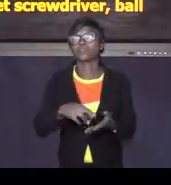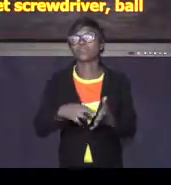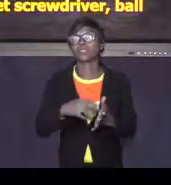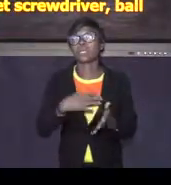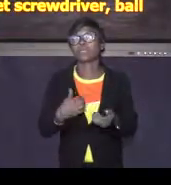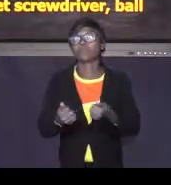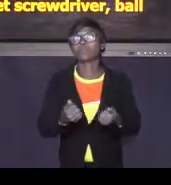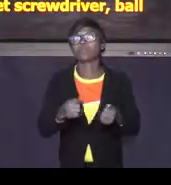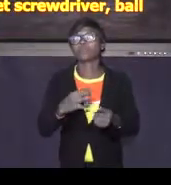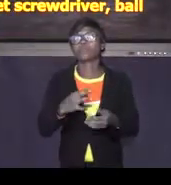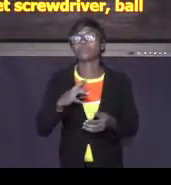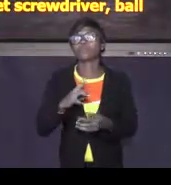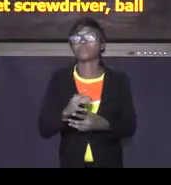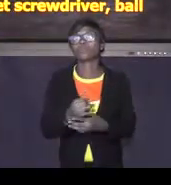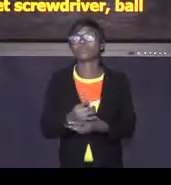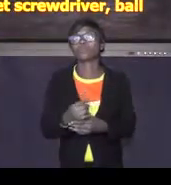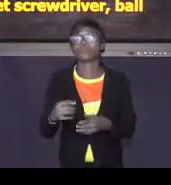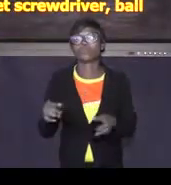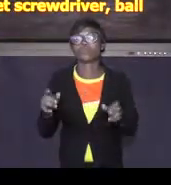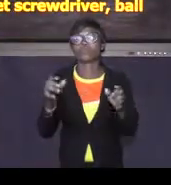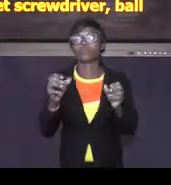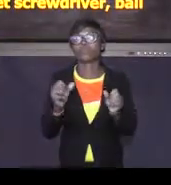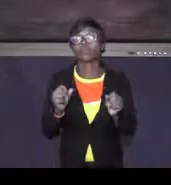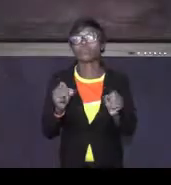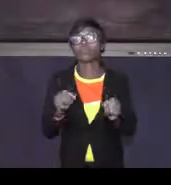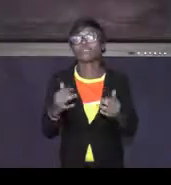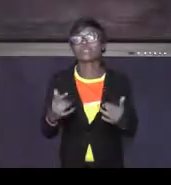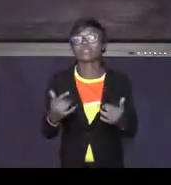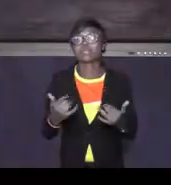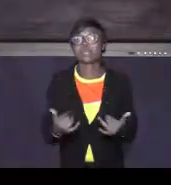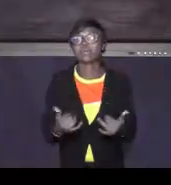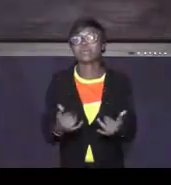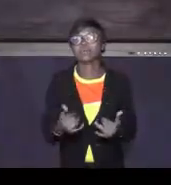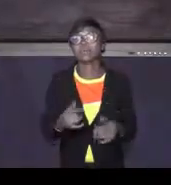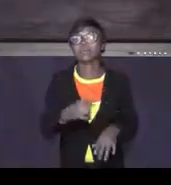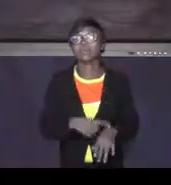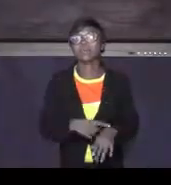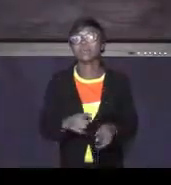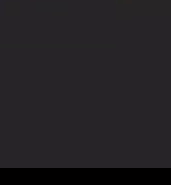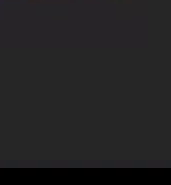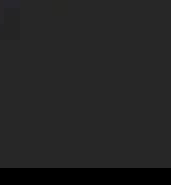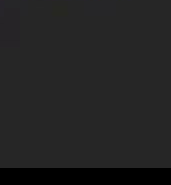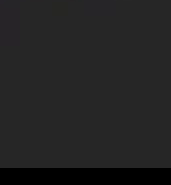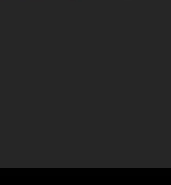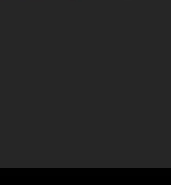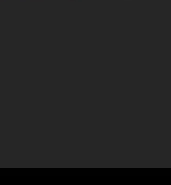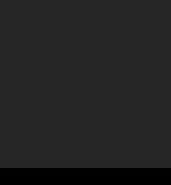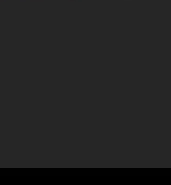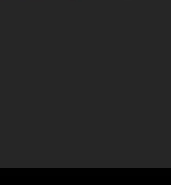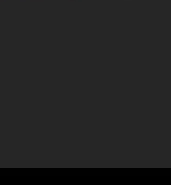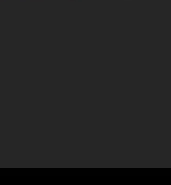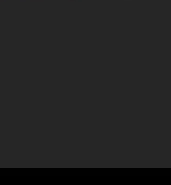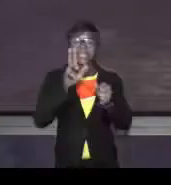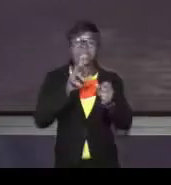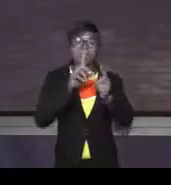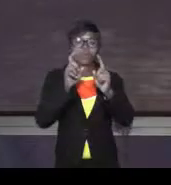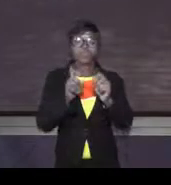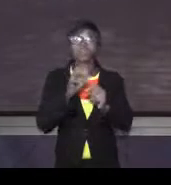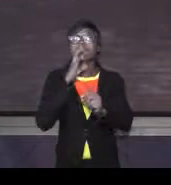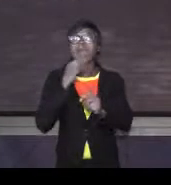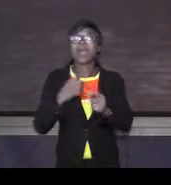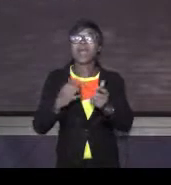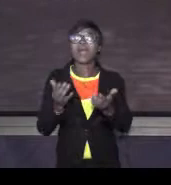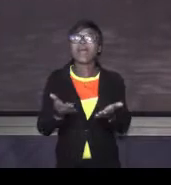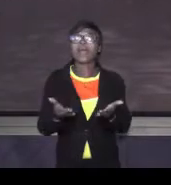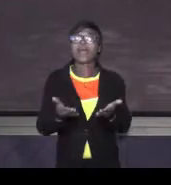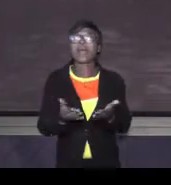boring tools, and driving tools. So it's time now for evaluation. 3 questions